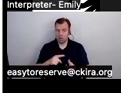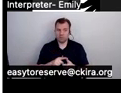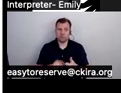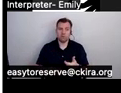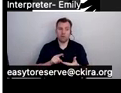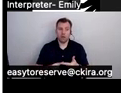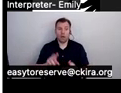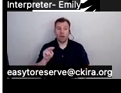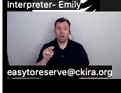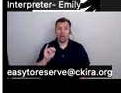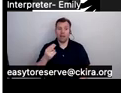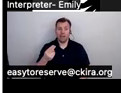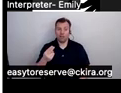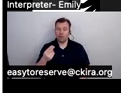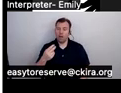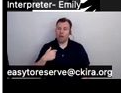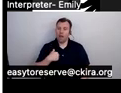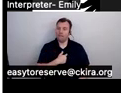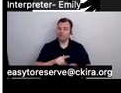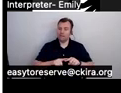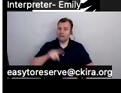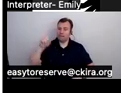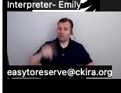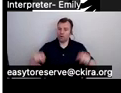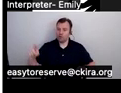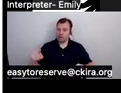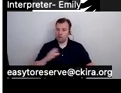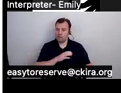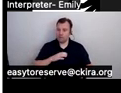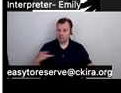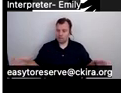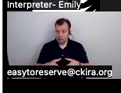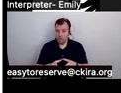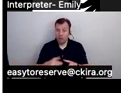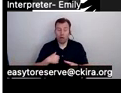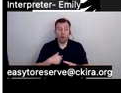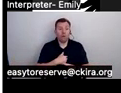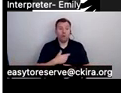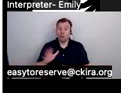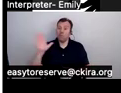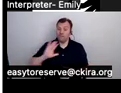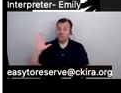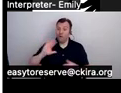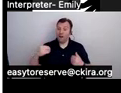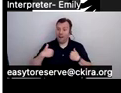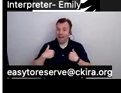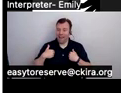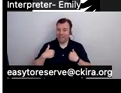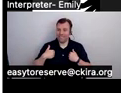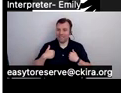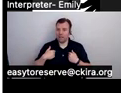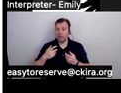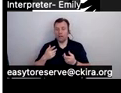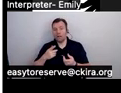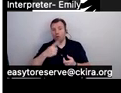NIH is diversifying review committees. So review committees used to be quite biased towards, the typical, people that